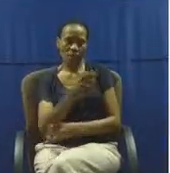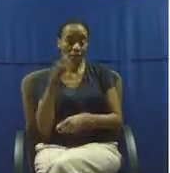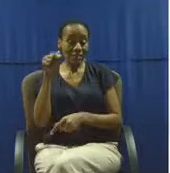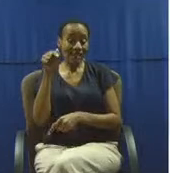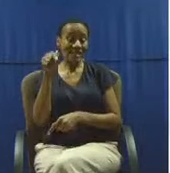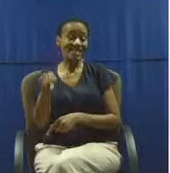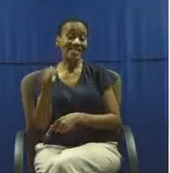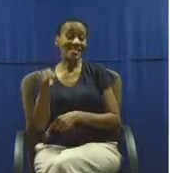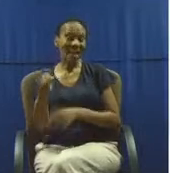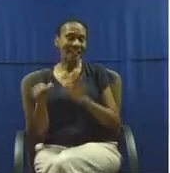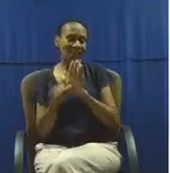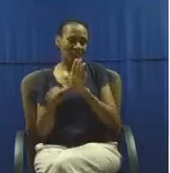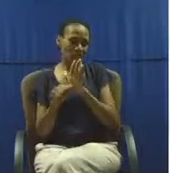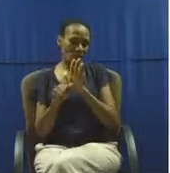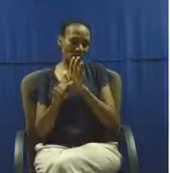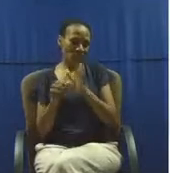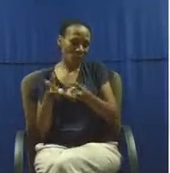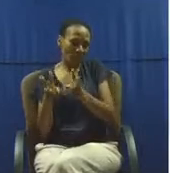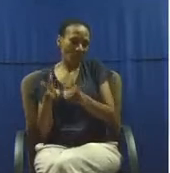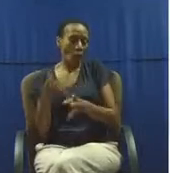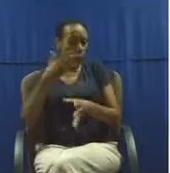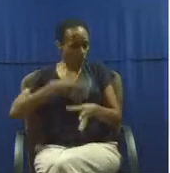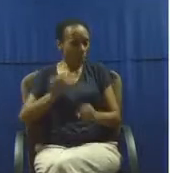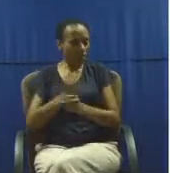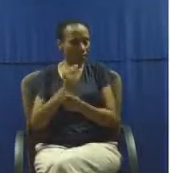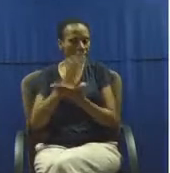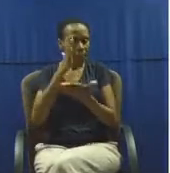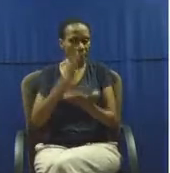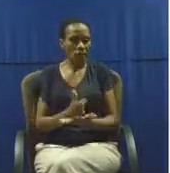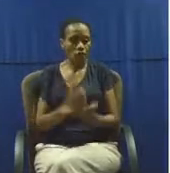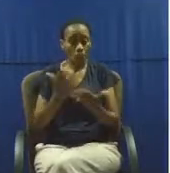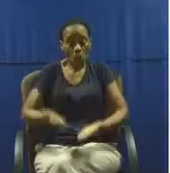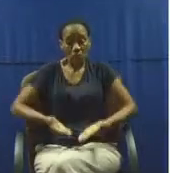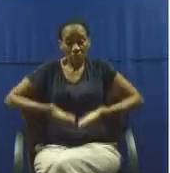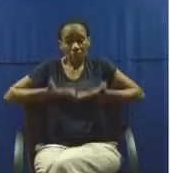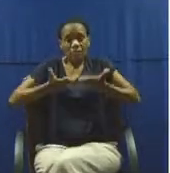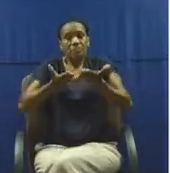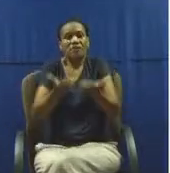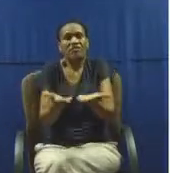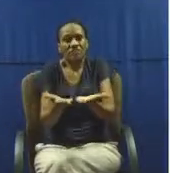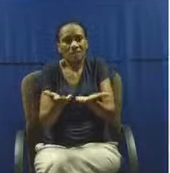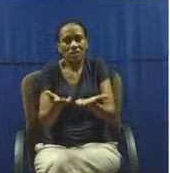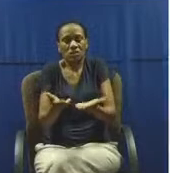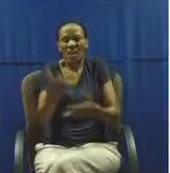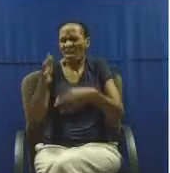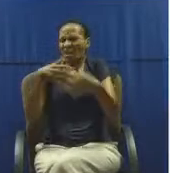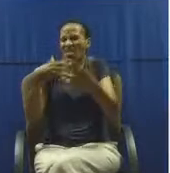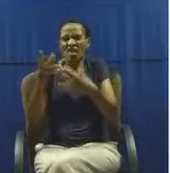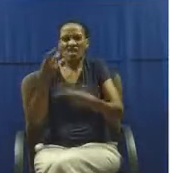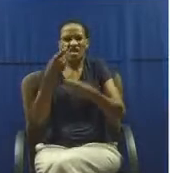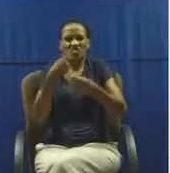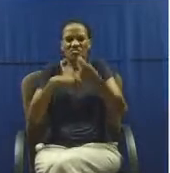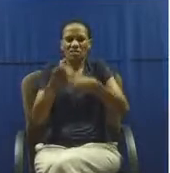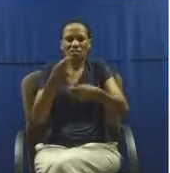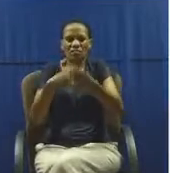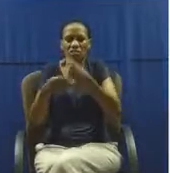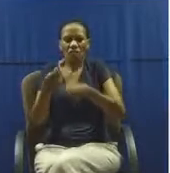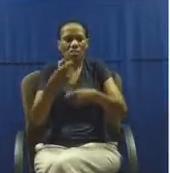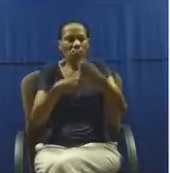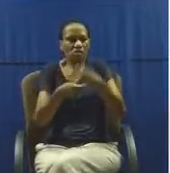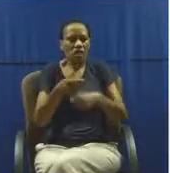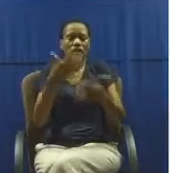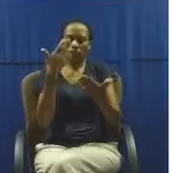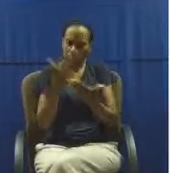that is an important one, to ensure that the services or whatever products that it produces are